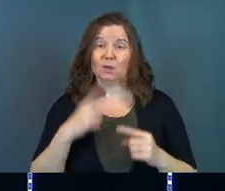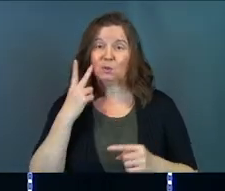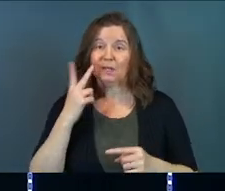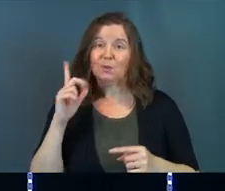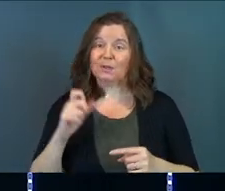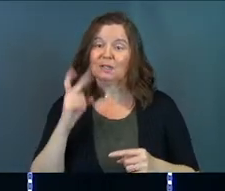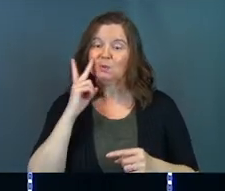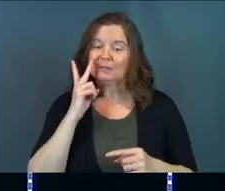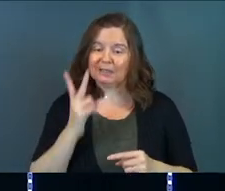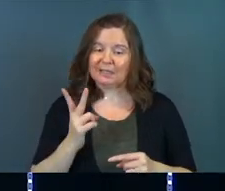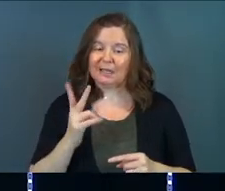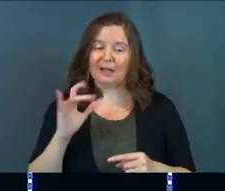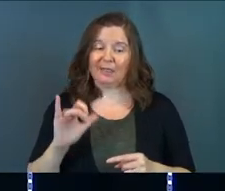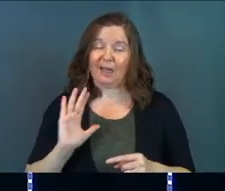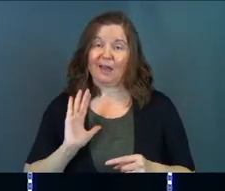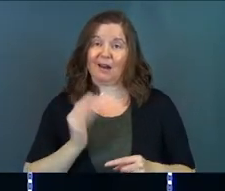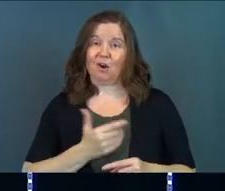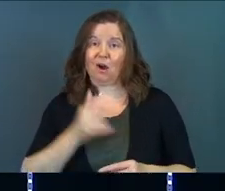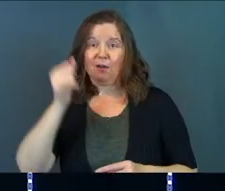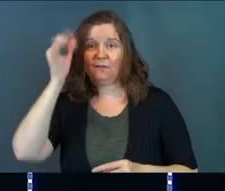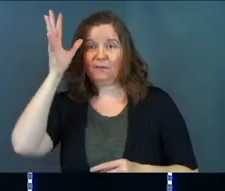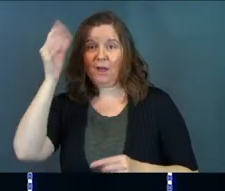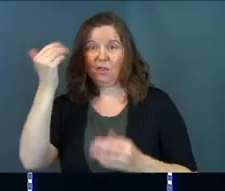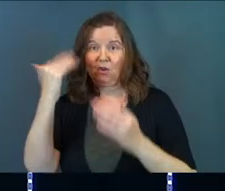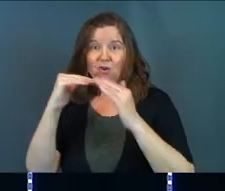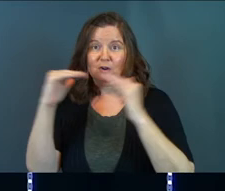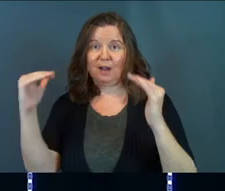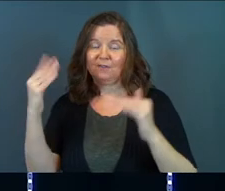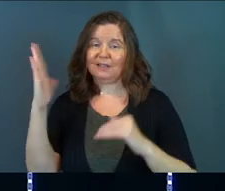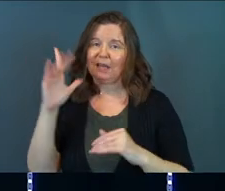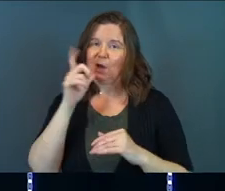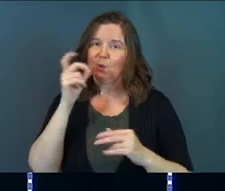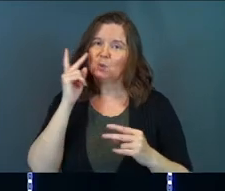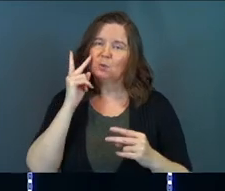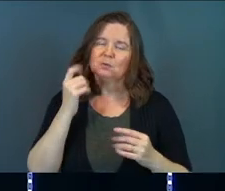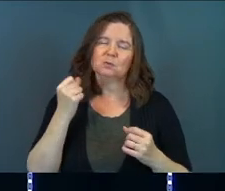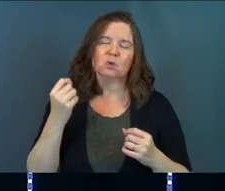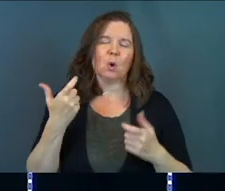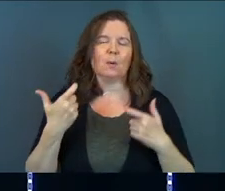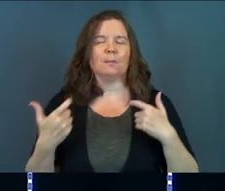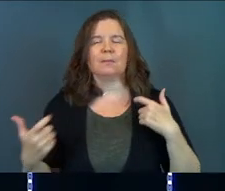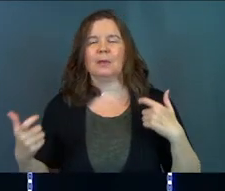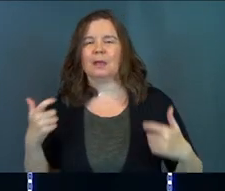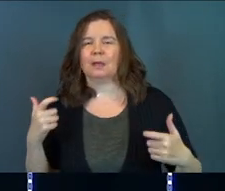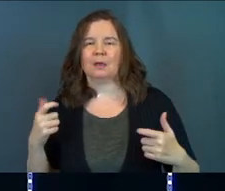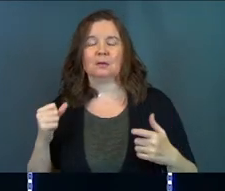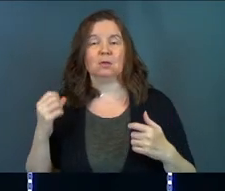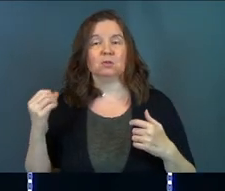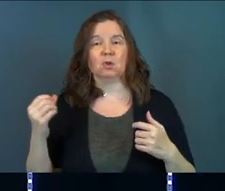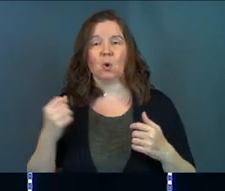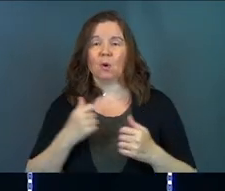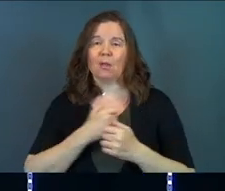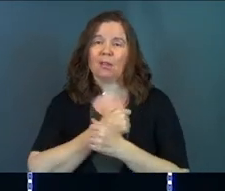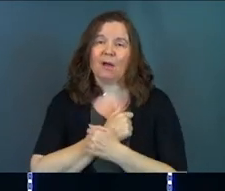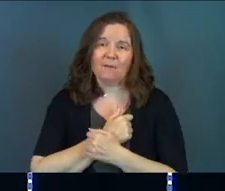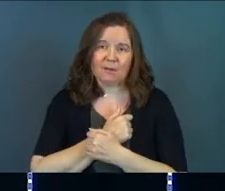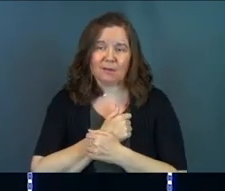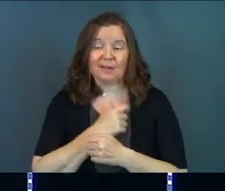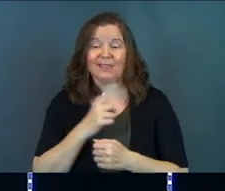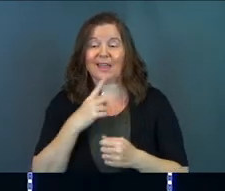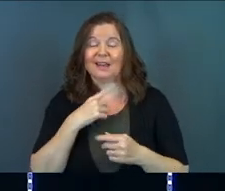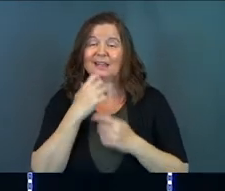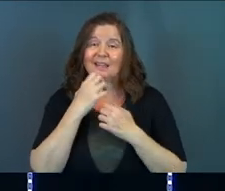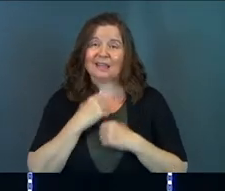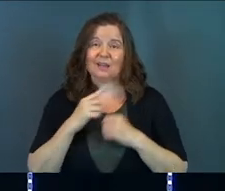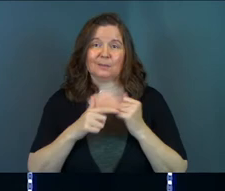see that. We need to see that our Father in heaven is a God who's so big and he's so loving that